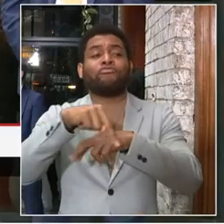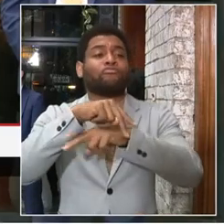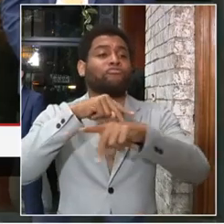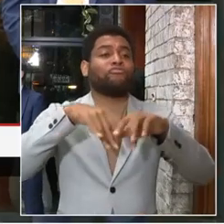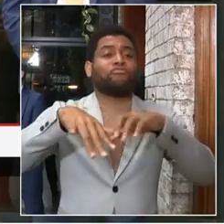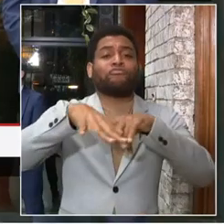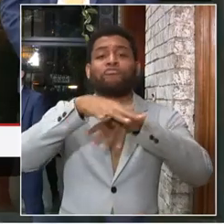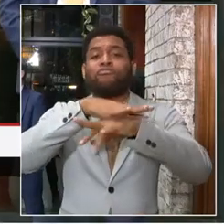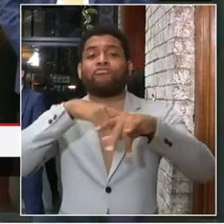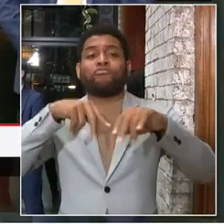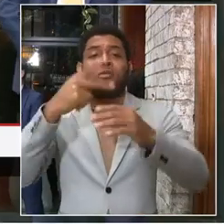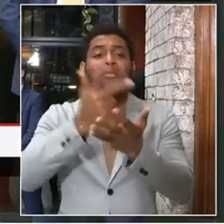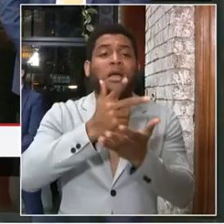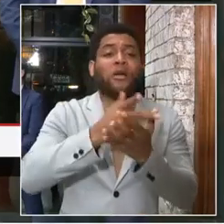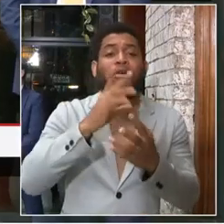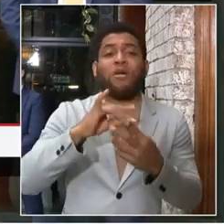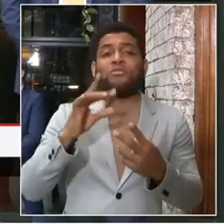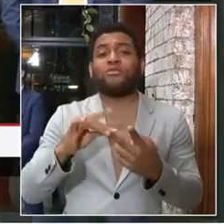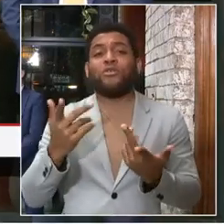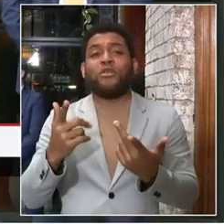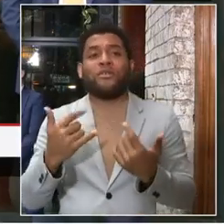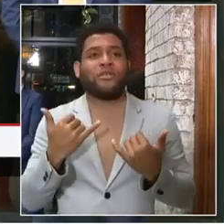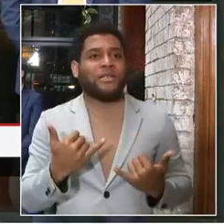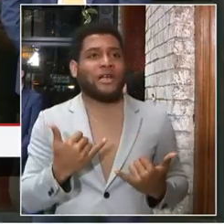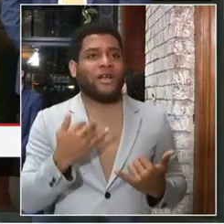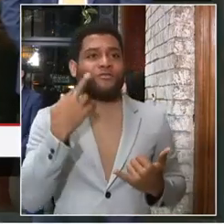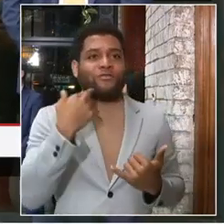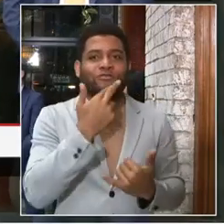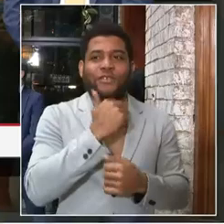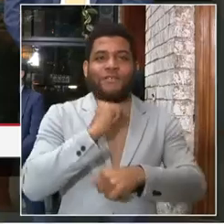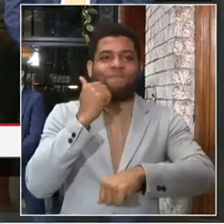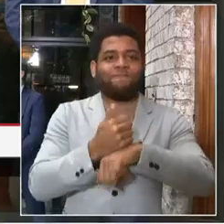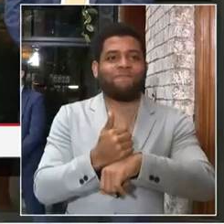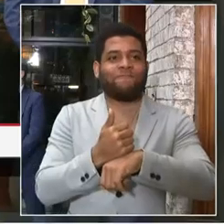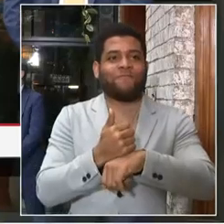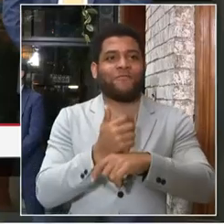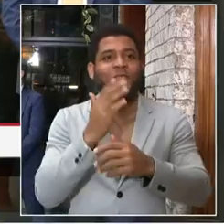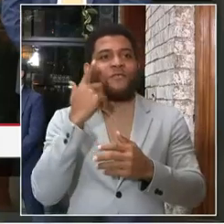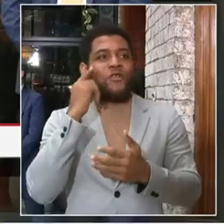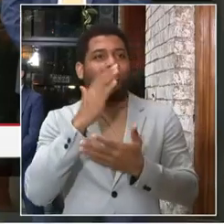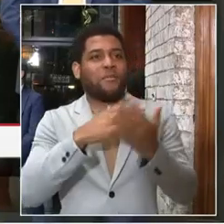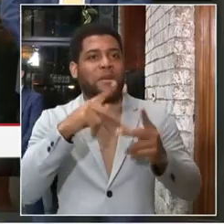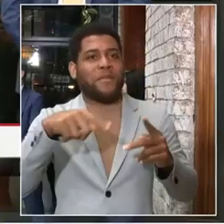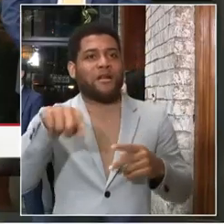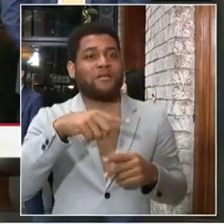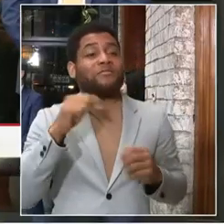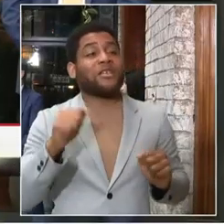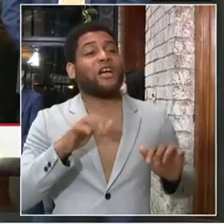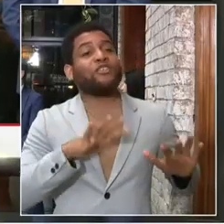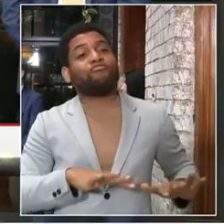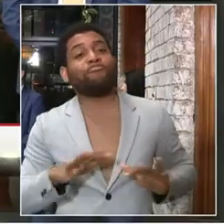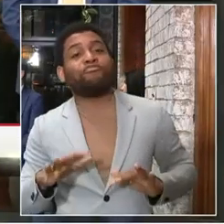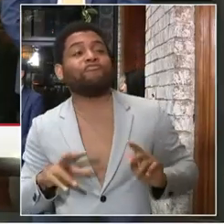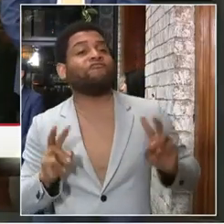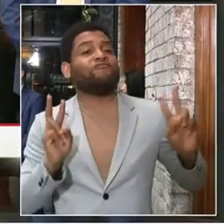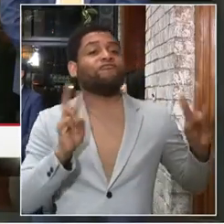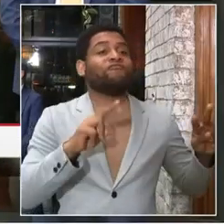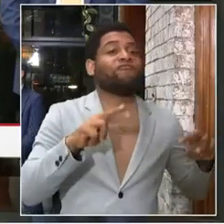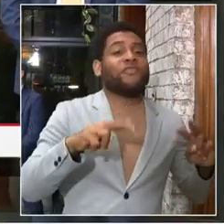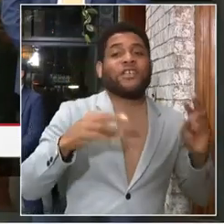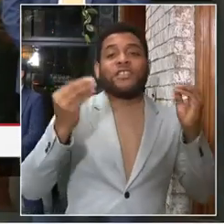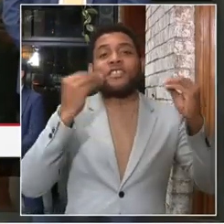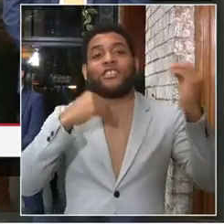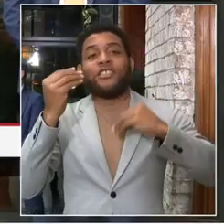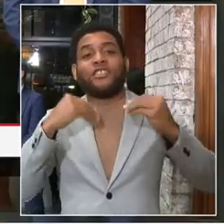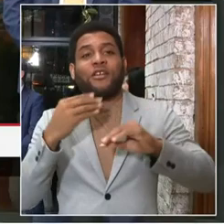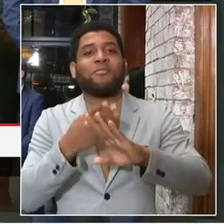and because there are existing restaurants in place where some people just kind of mill around and eat before